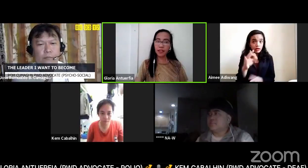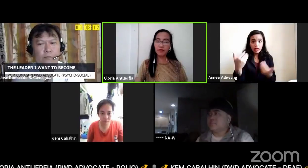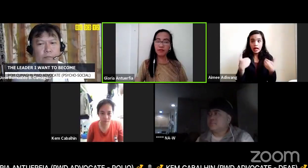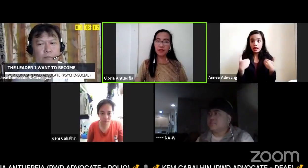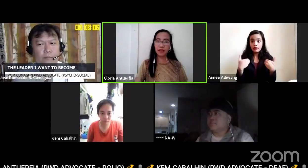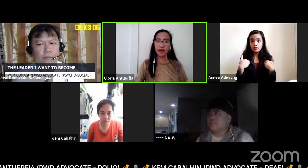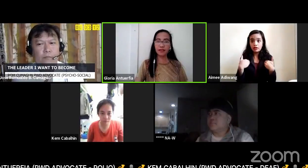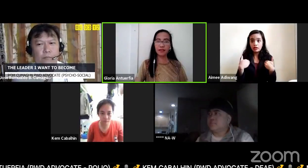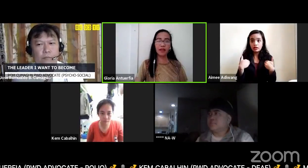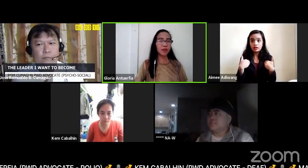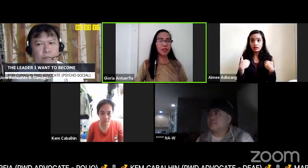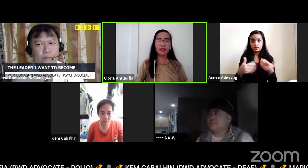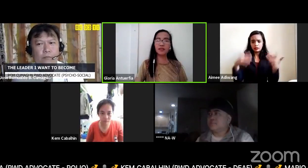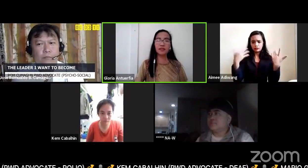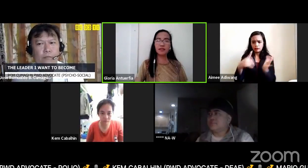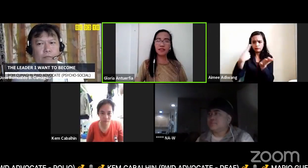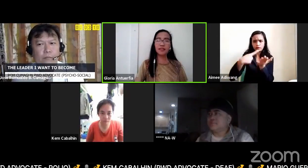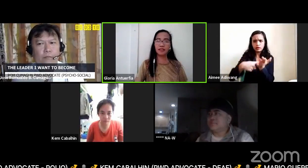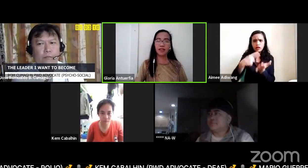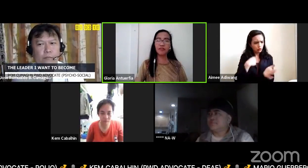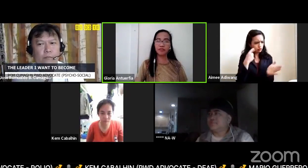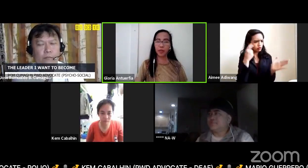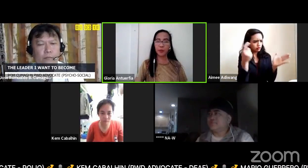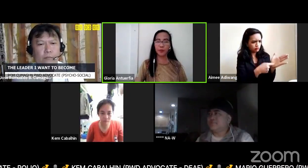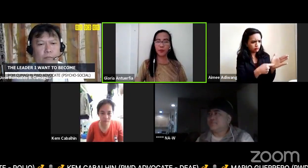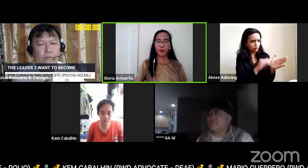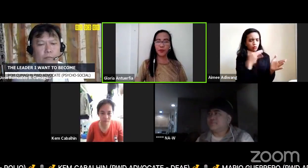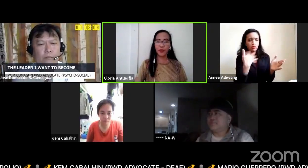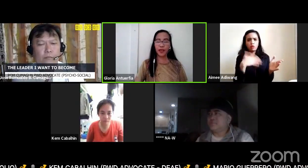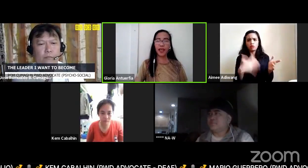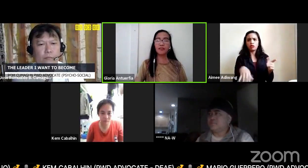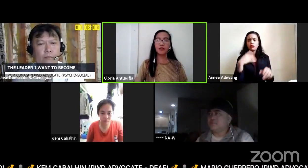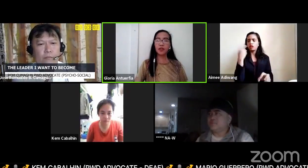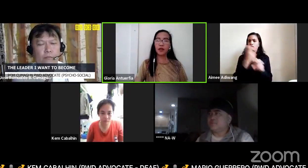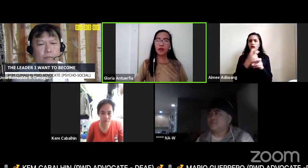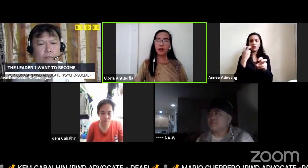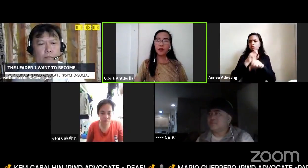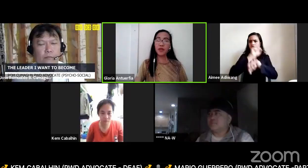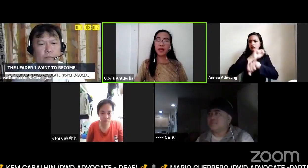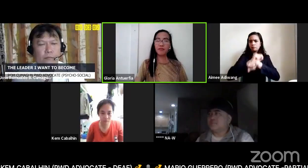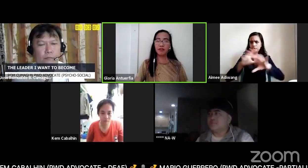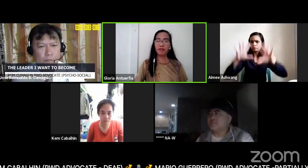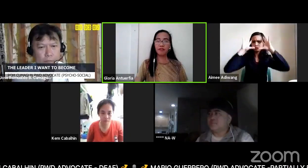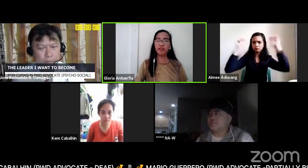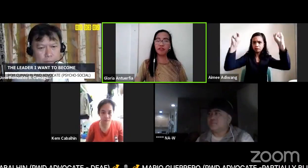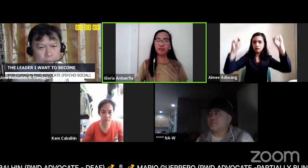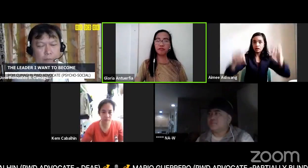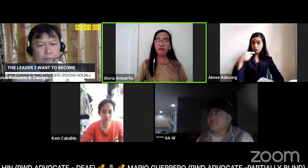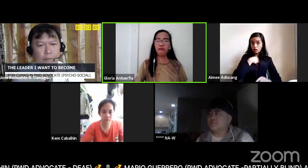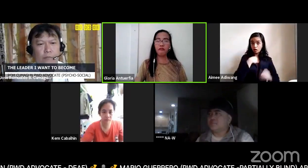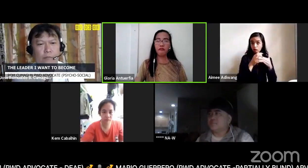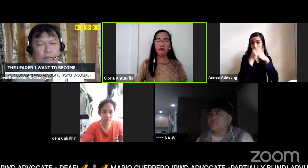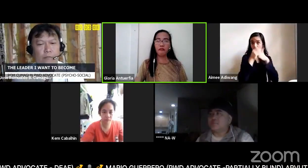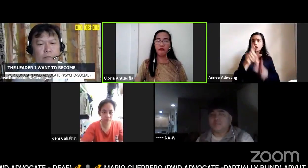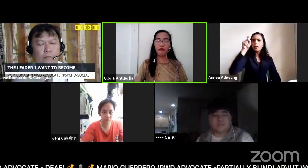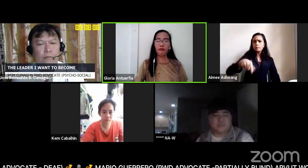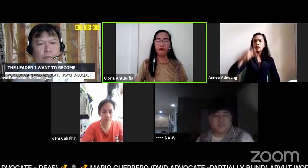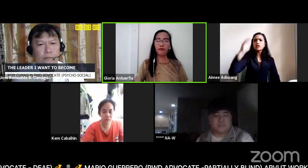had received this task. I know this is a tough job, and to be a leader, you should